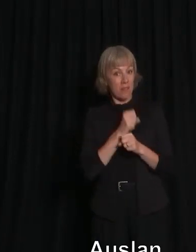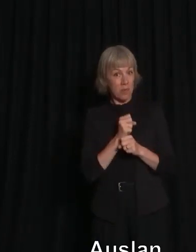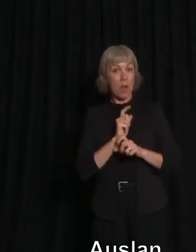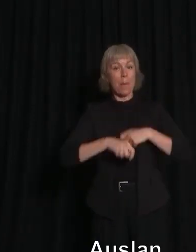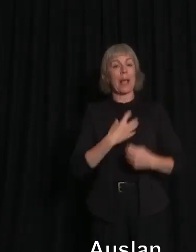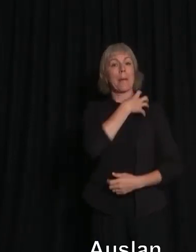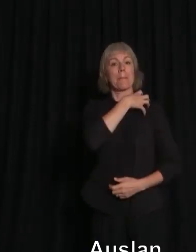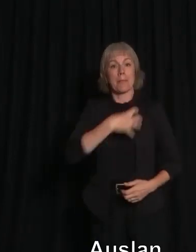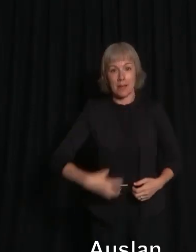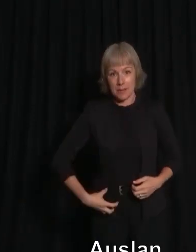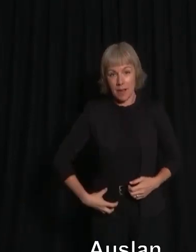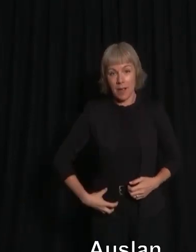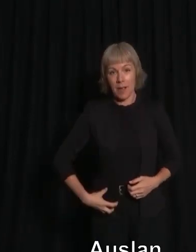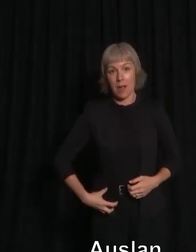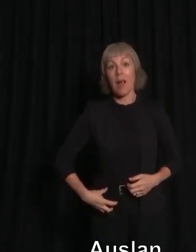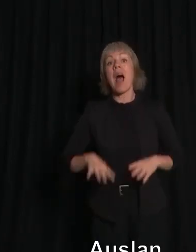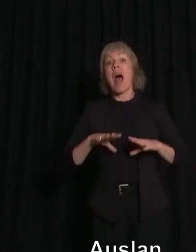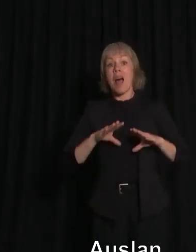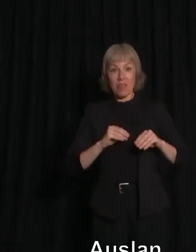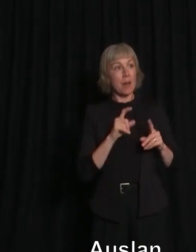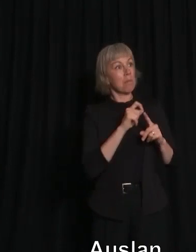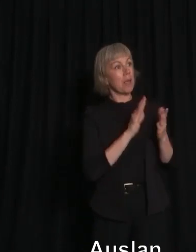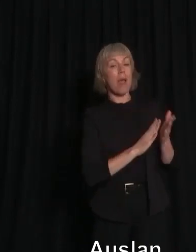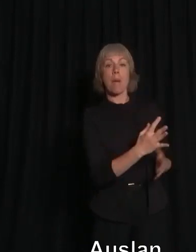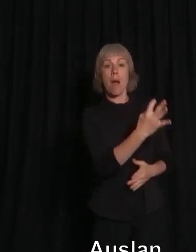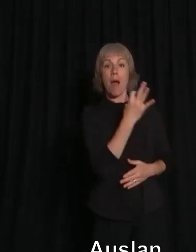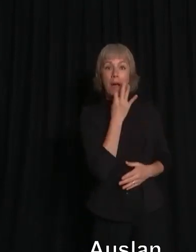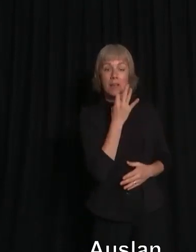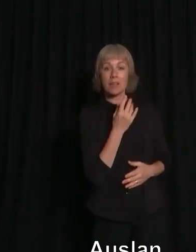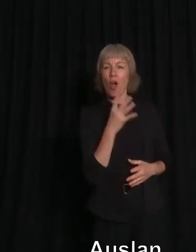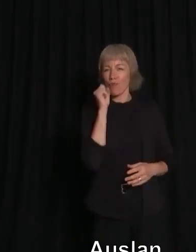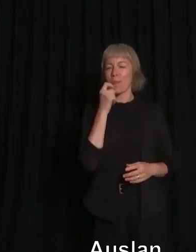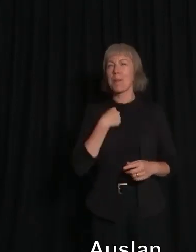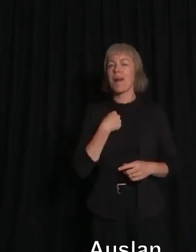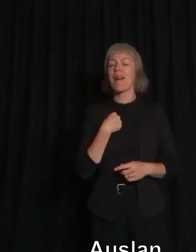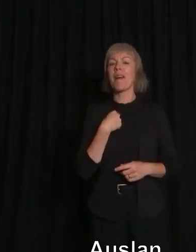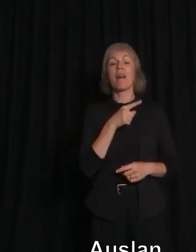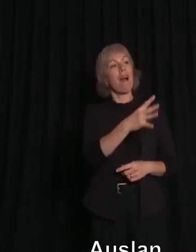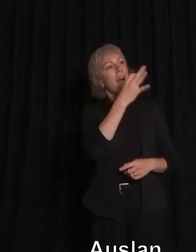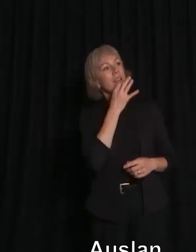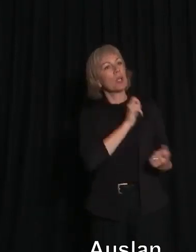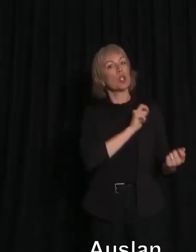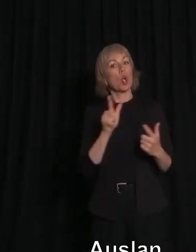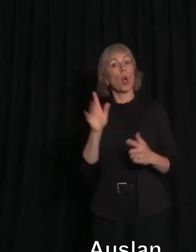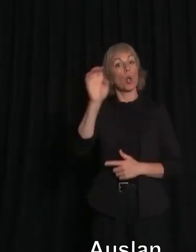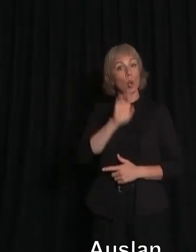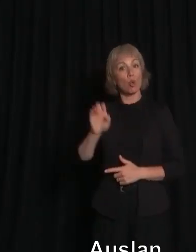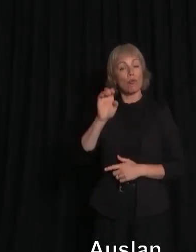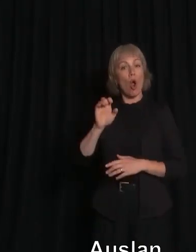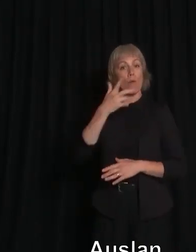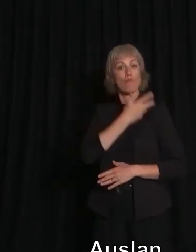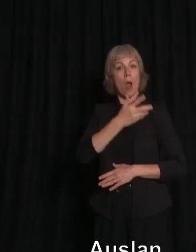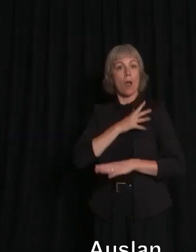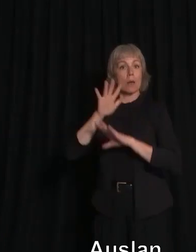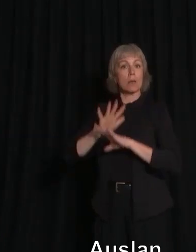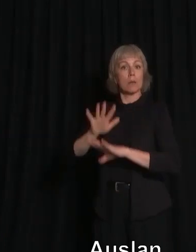minister. The Prime Minister then asked me, I remember, to go to Europride at Warsaw to